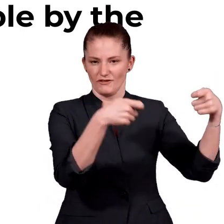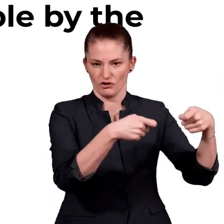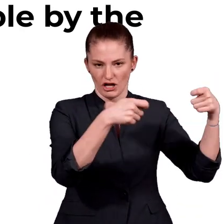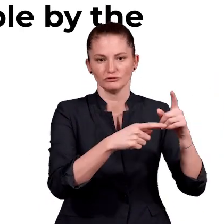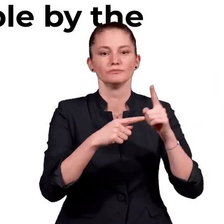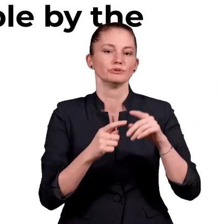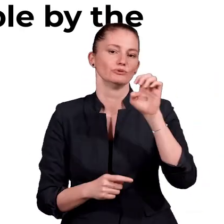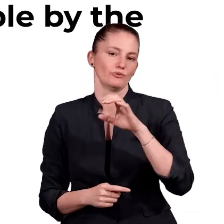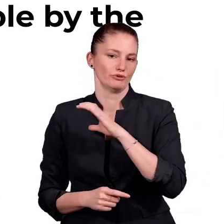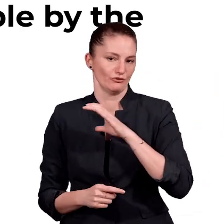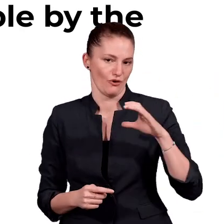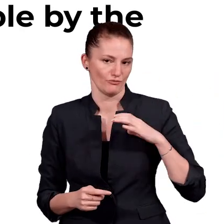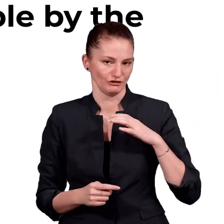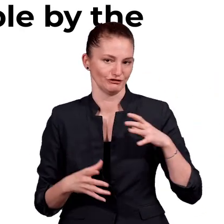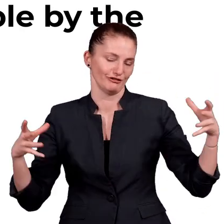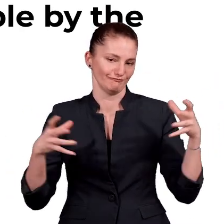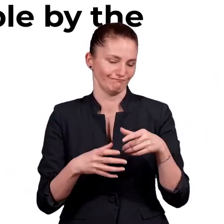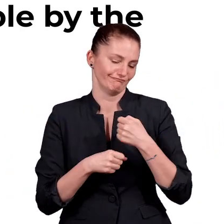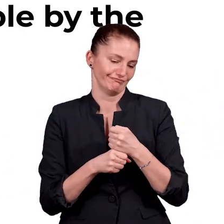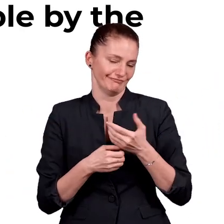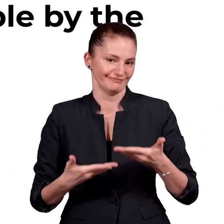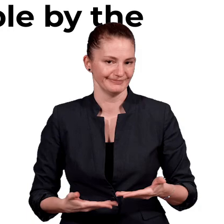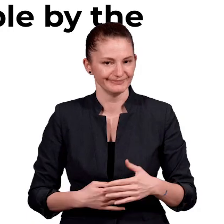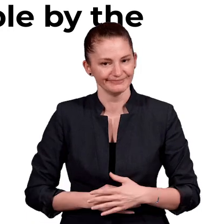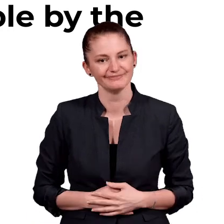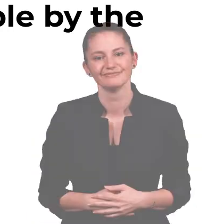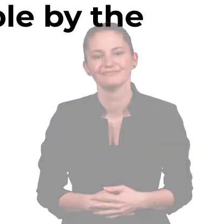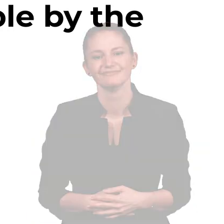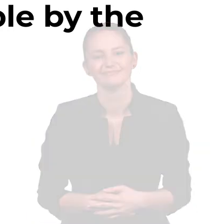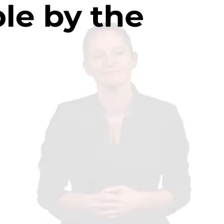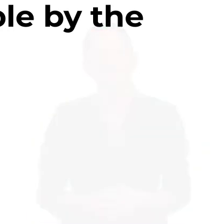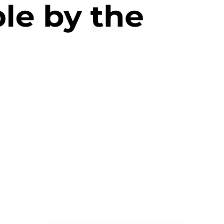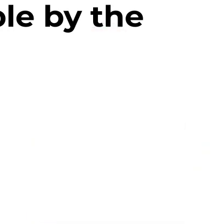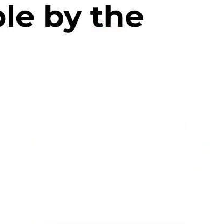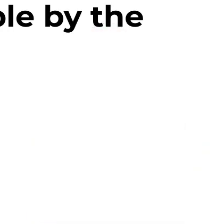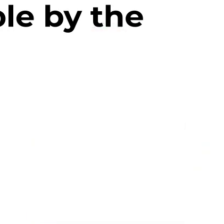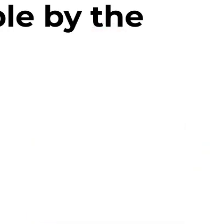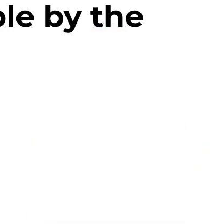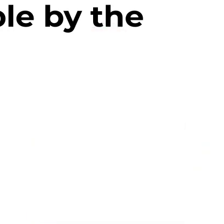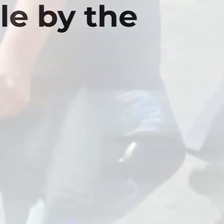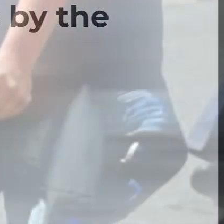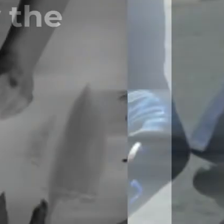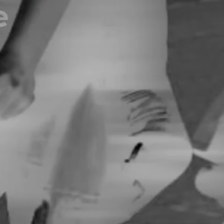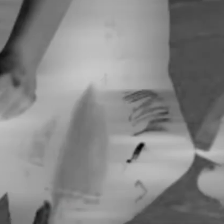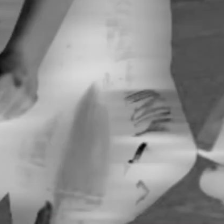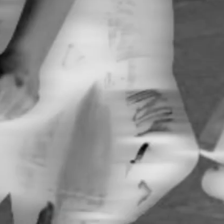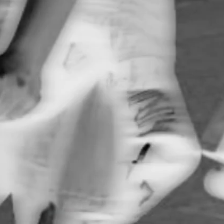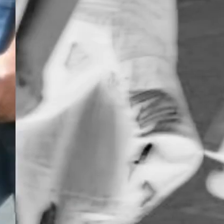possible by the Open Society Foundations and the European Commission.